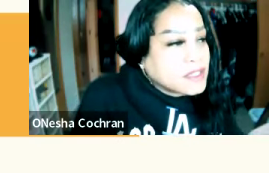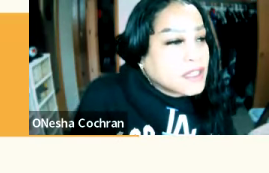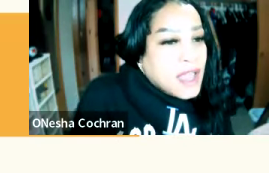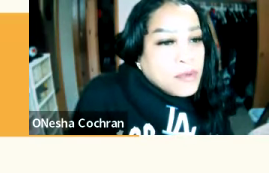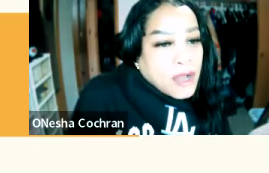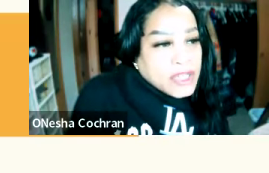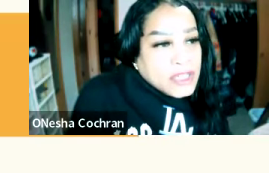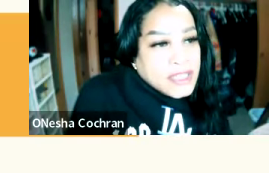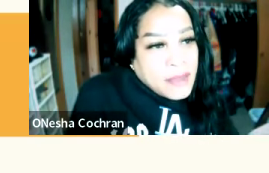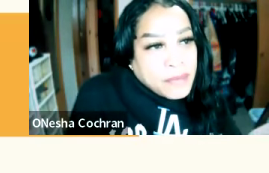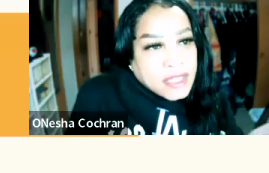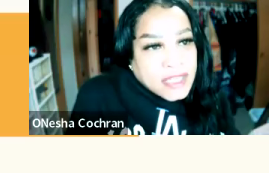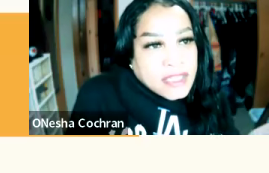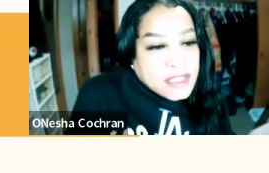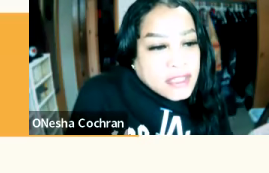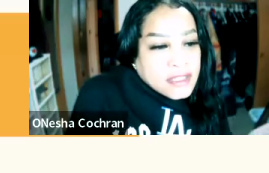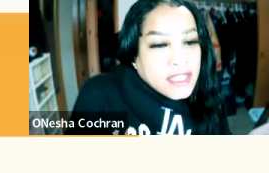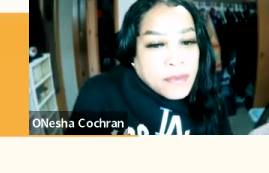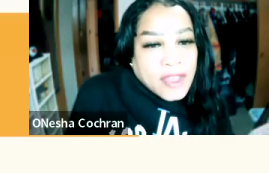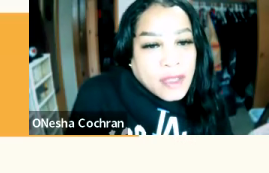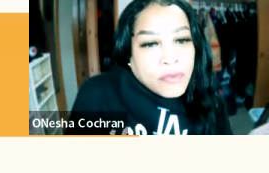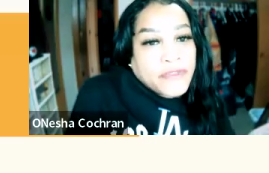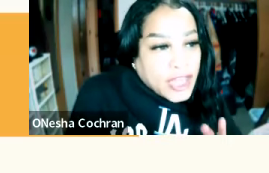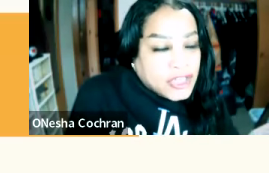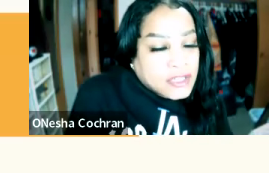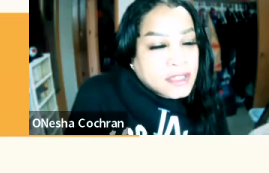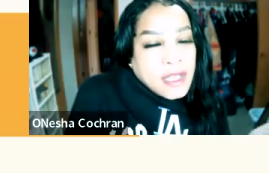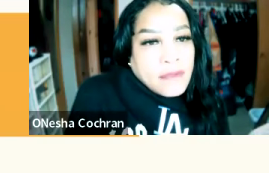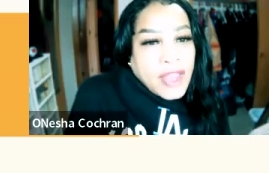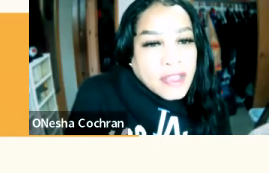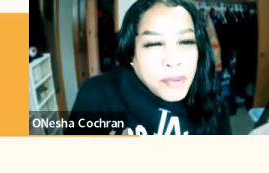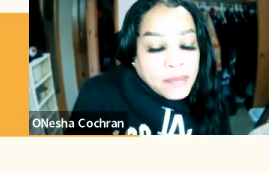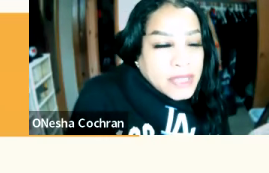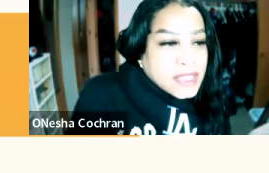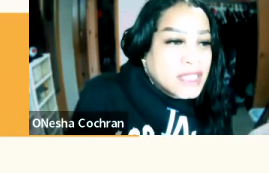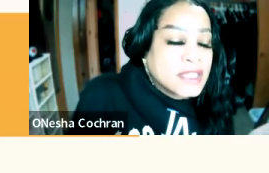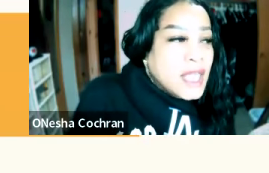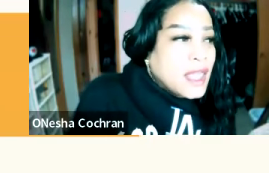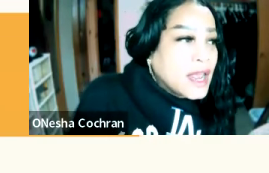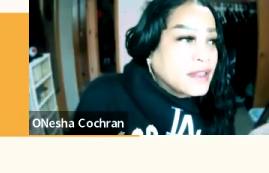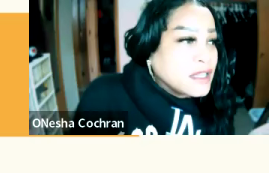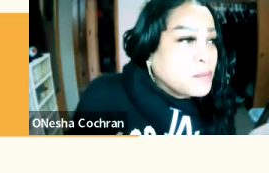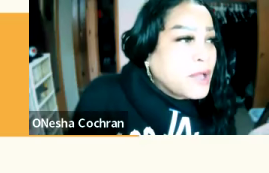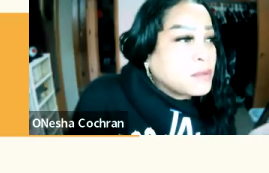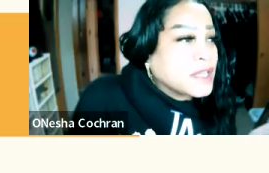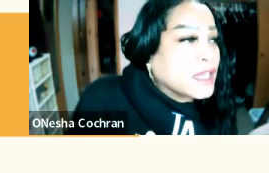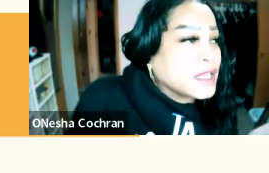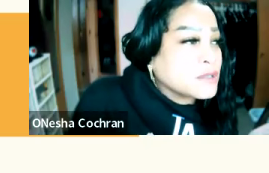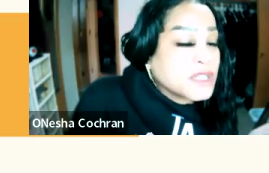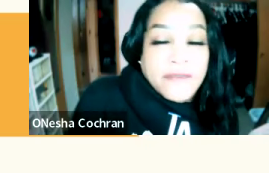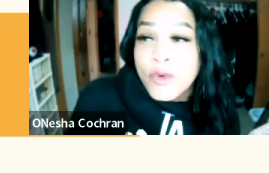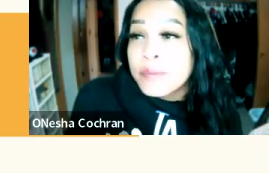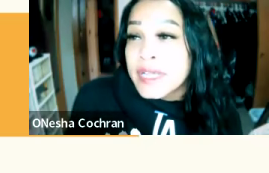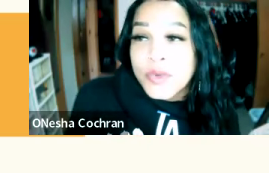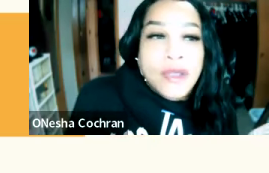you go back to the slide where my question is at? Because this is some of the reflections that the public sees. And I think the public